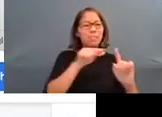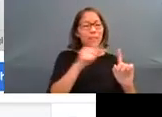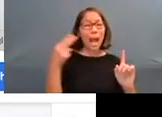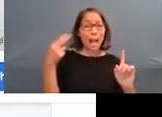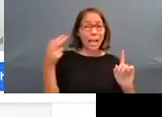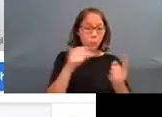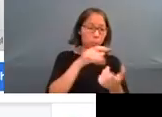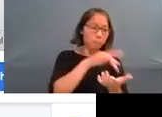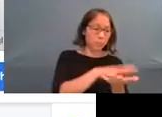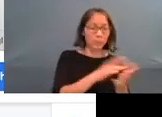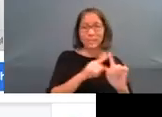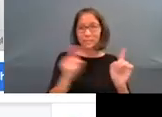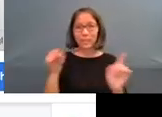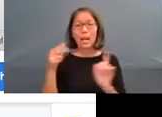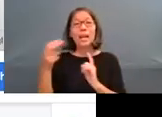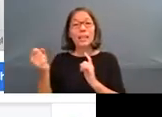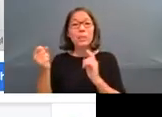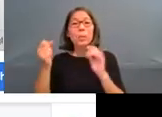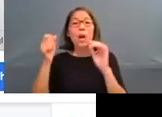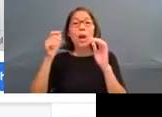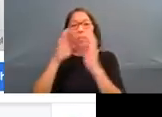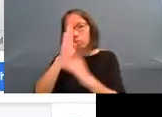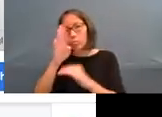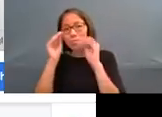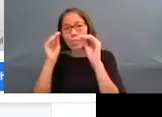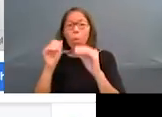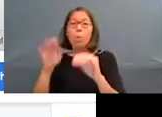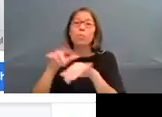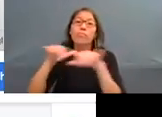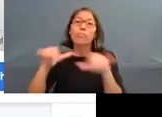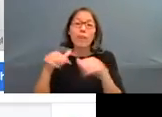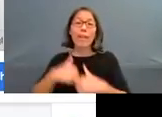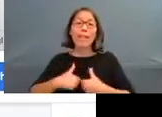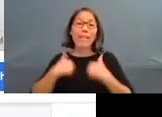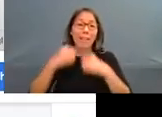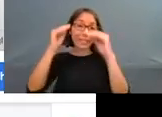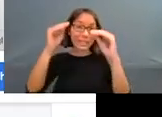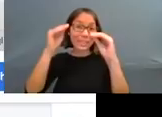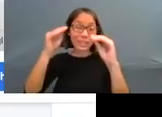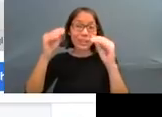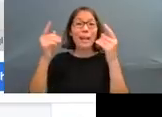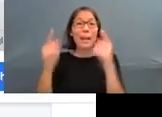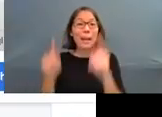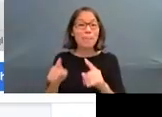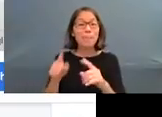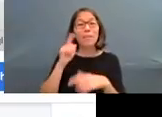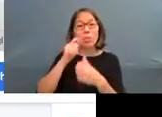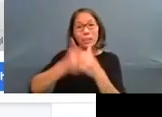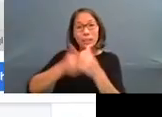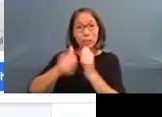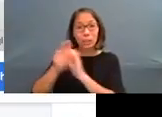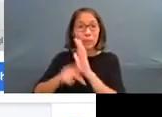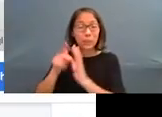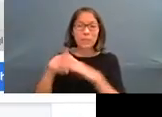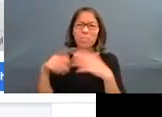is the direct instruction or synchronous live teach that is happening per each period